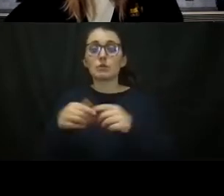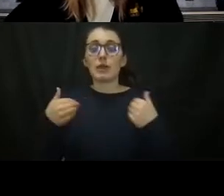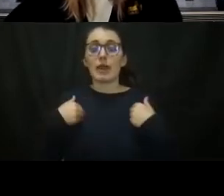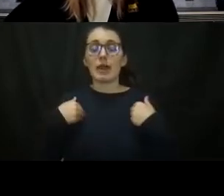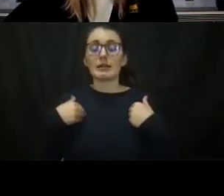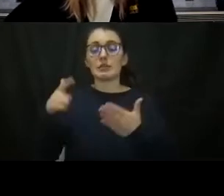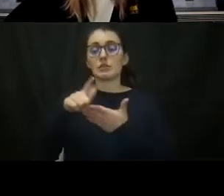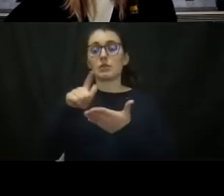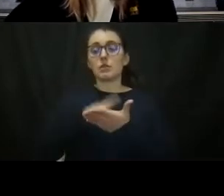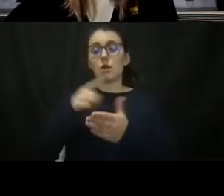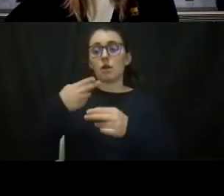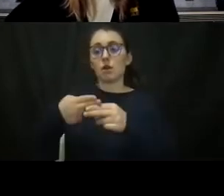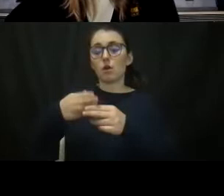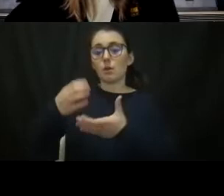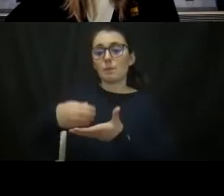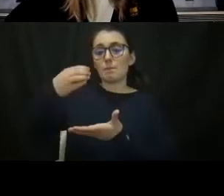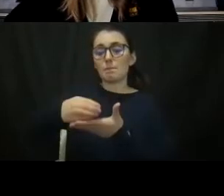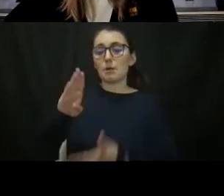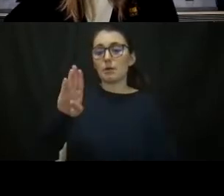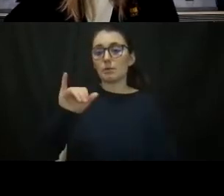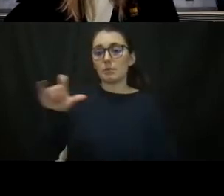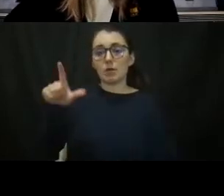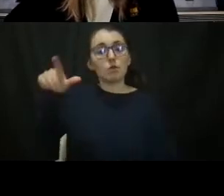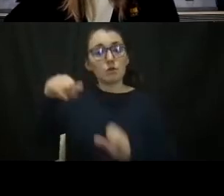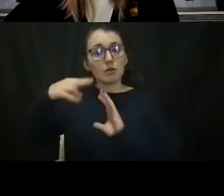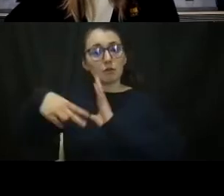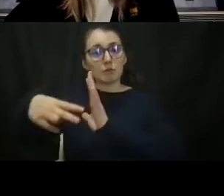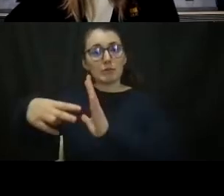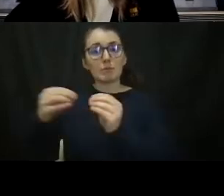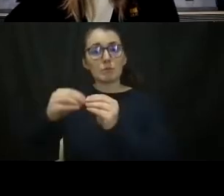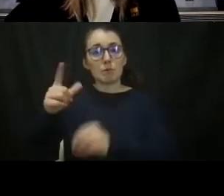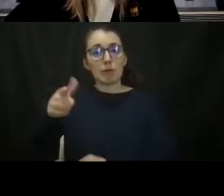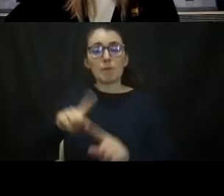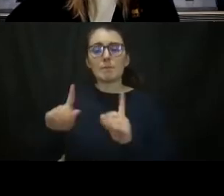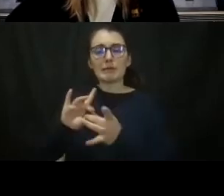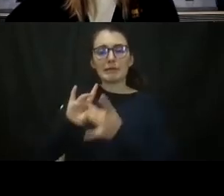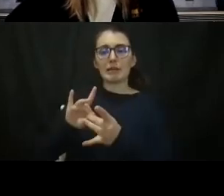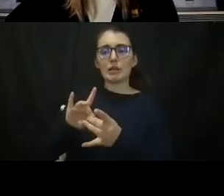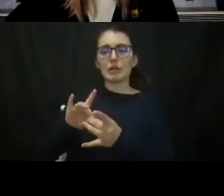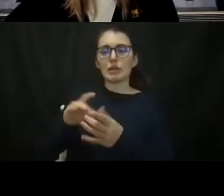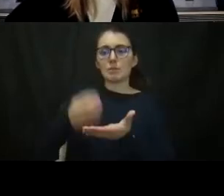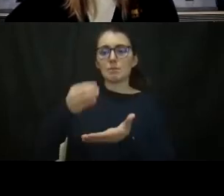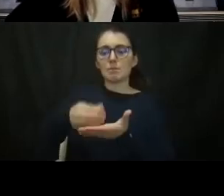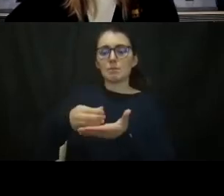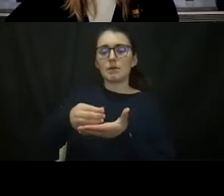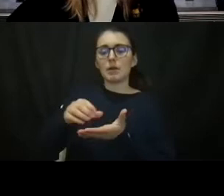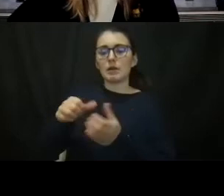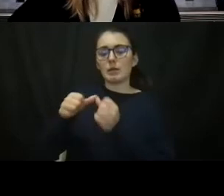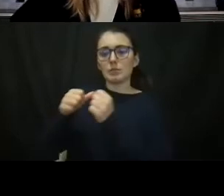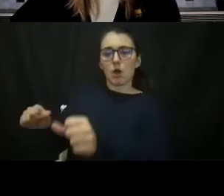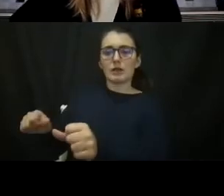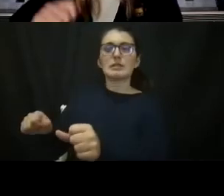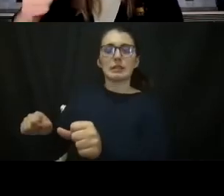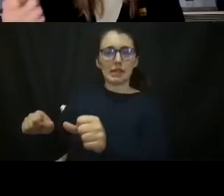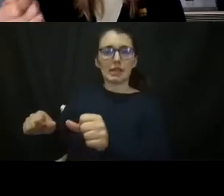more about that using our reader theater and our lesson plans. But that relates to a deposit that you put on cans and bottles. So every time